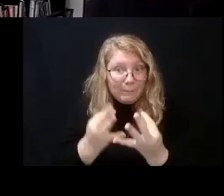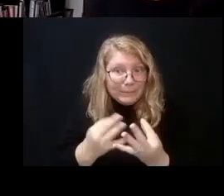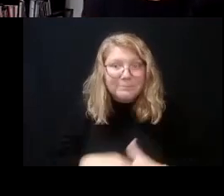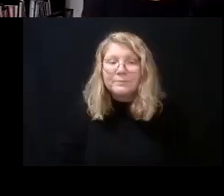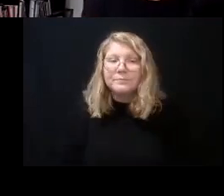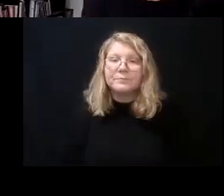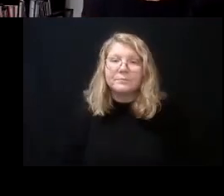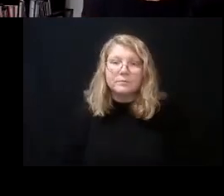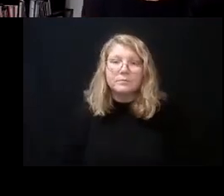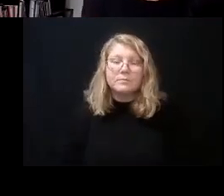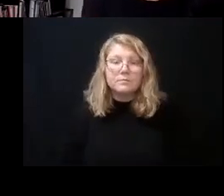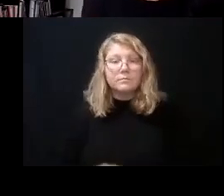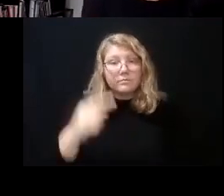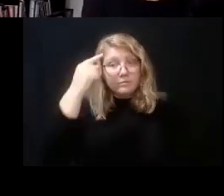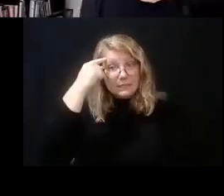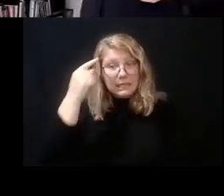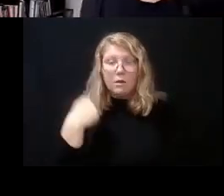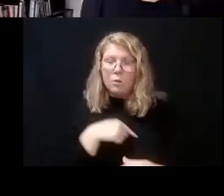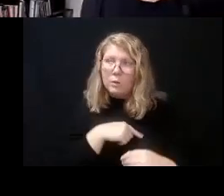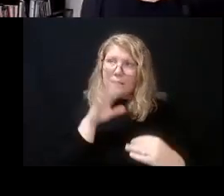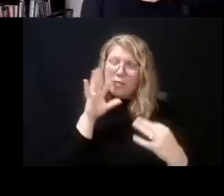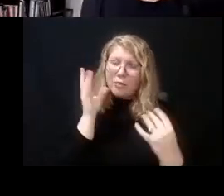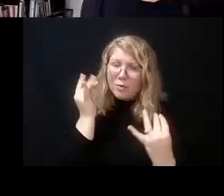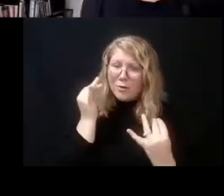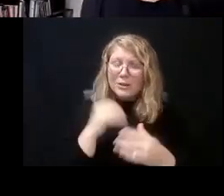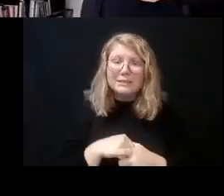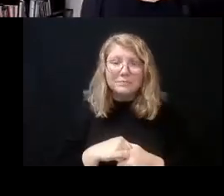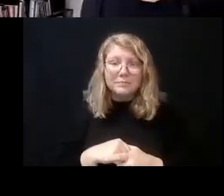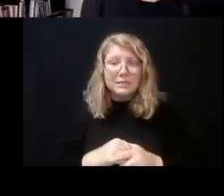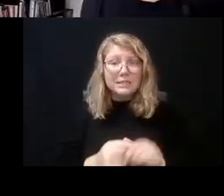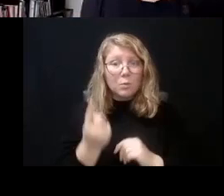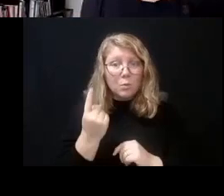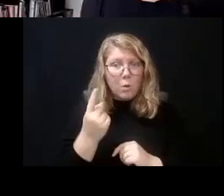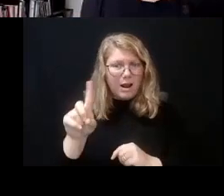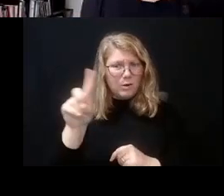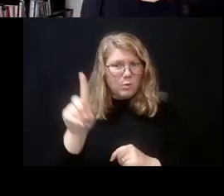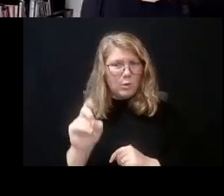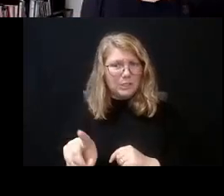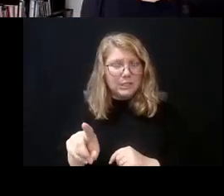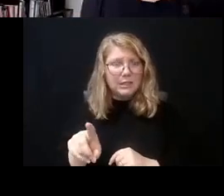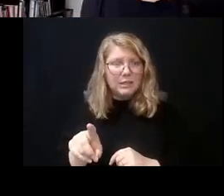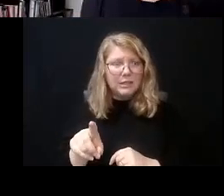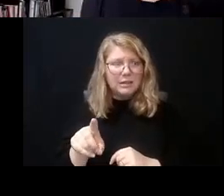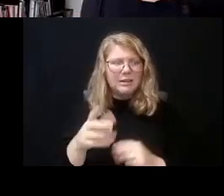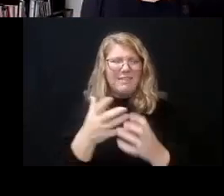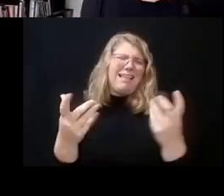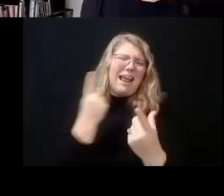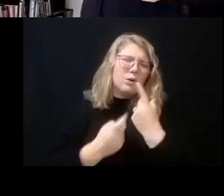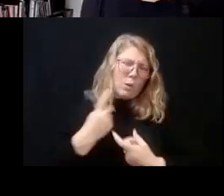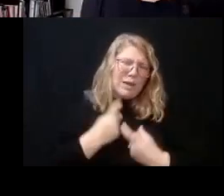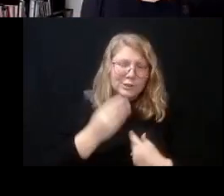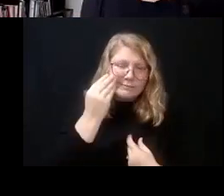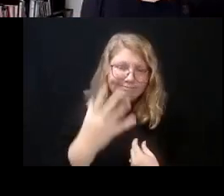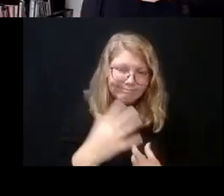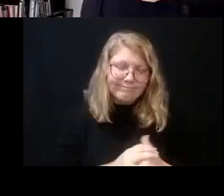And yeah, I think, as we thought about that, one of the questions, or we had a lot of questions about that.